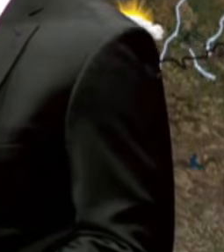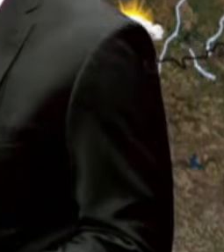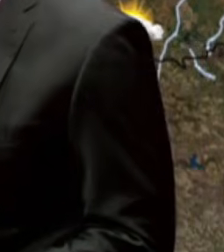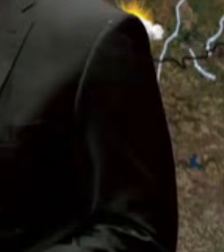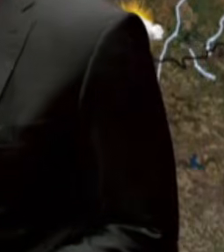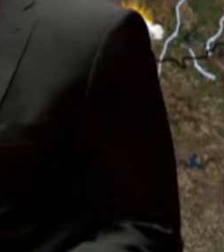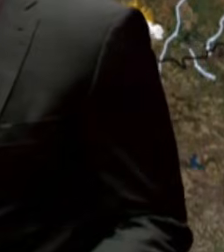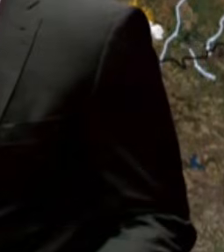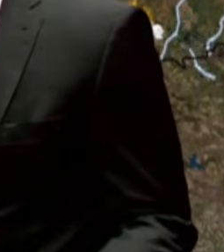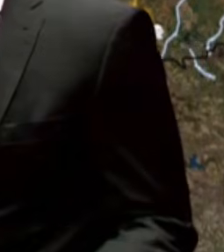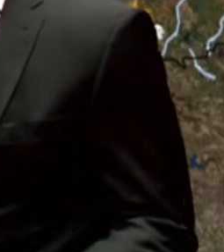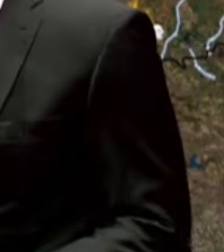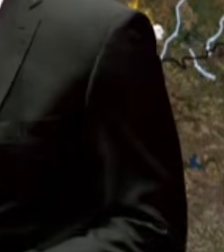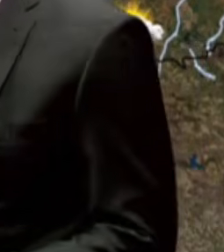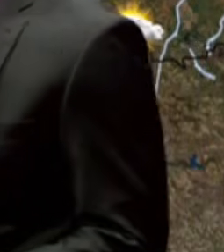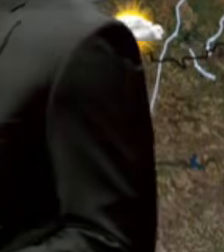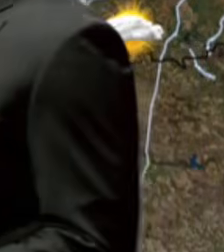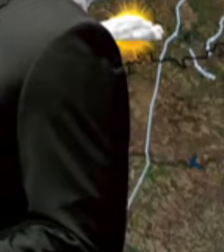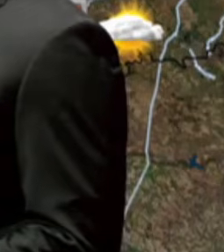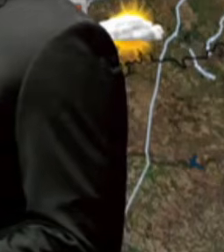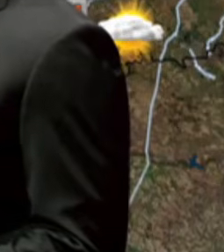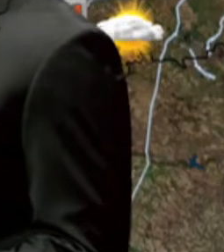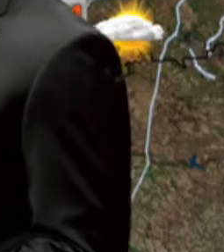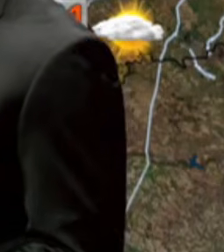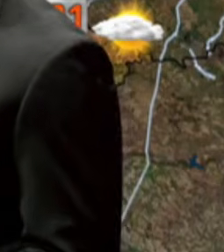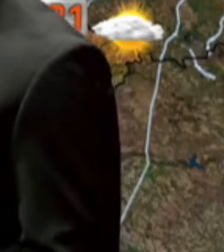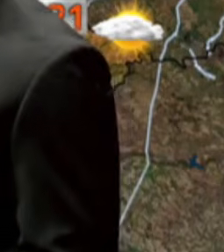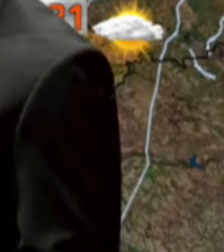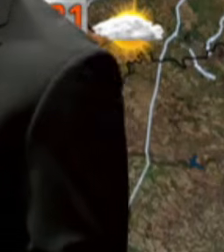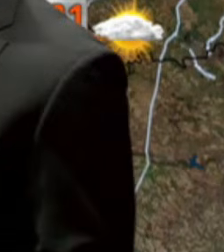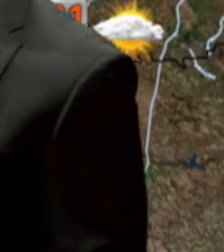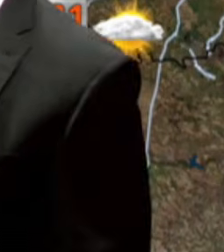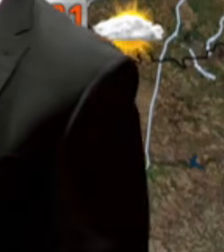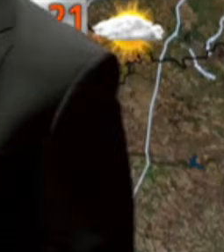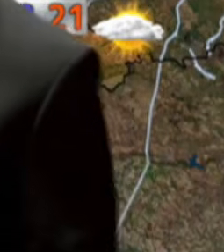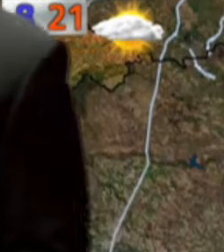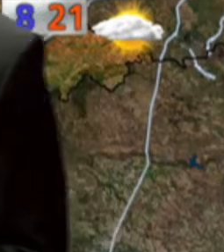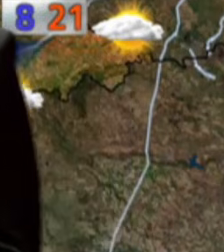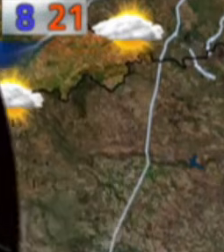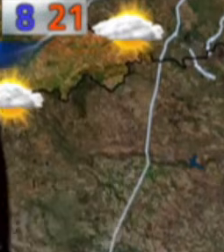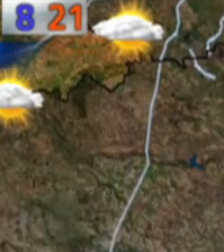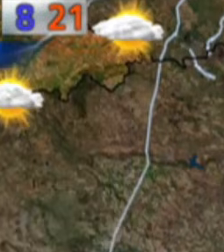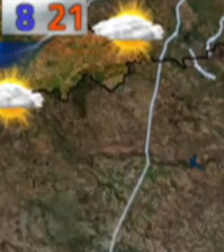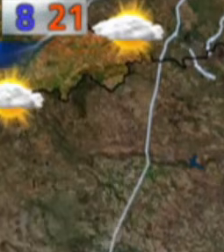e tlatle qale fela go leshome go fitla fela go mashome a mabedi a meraro Freiberg le go tsetsa tswalana